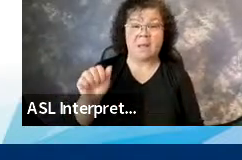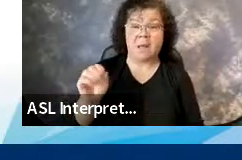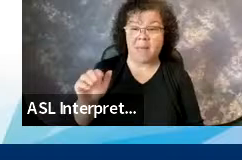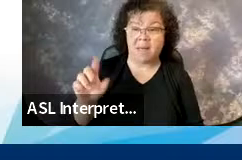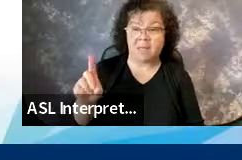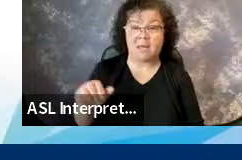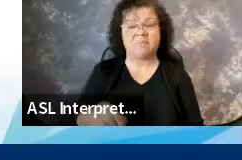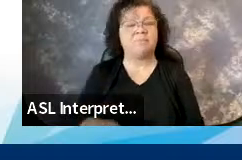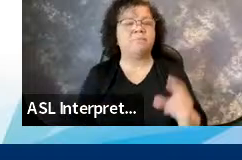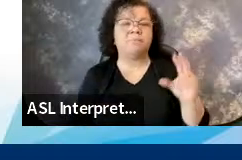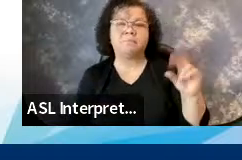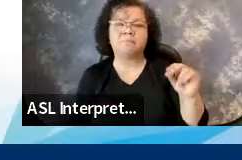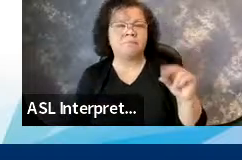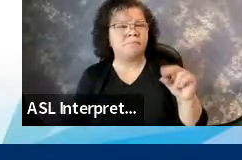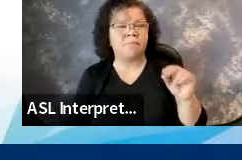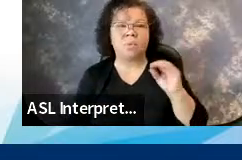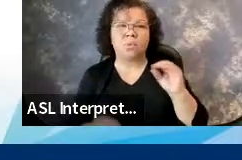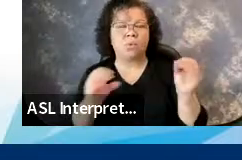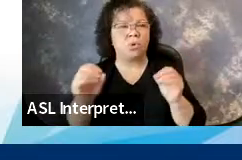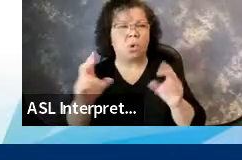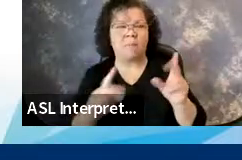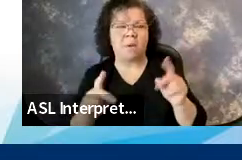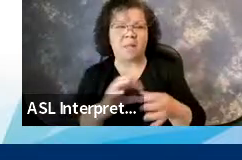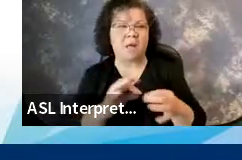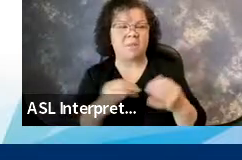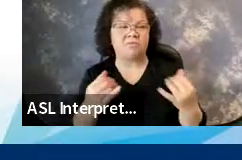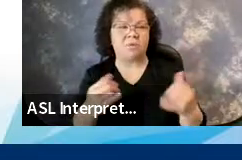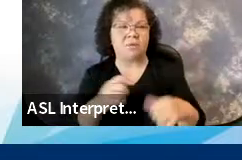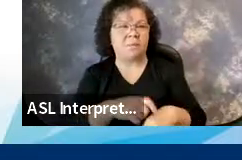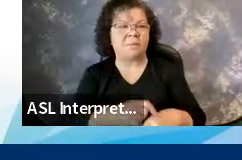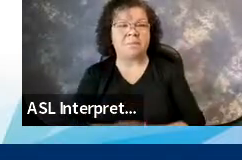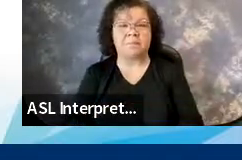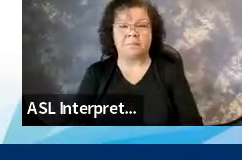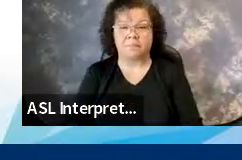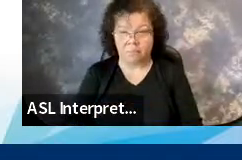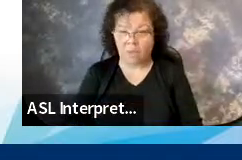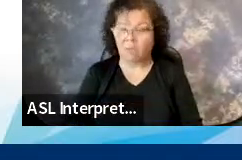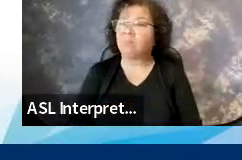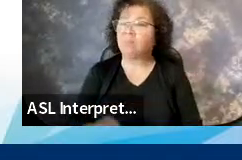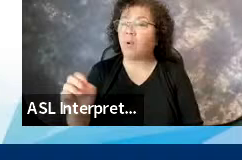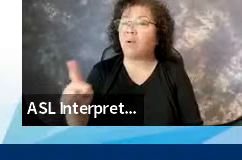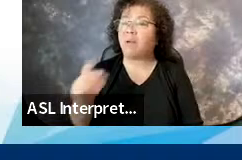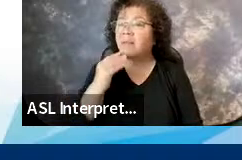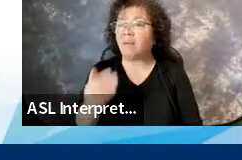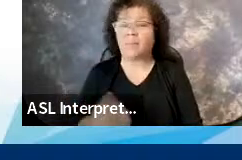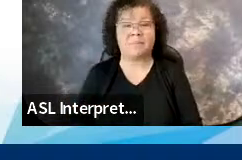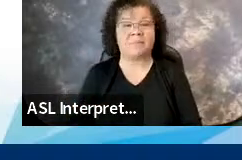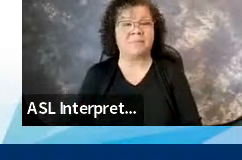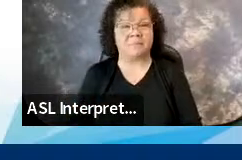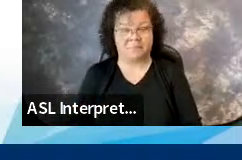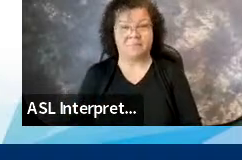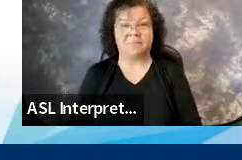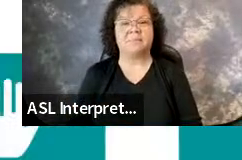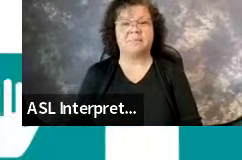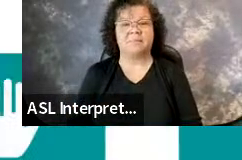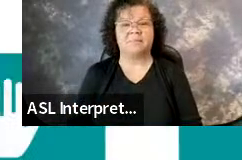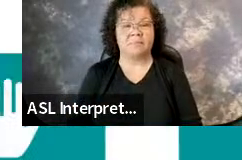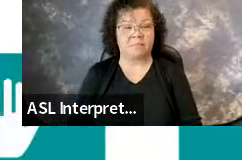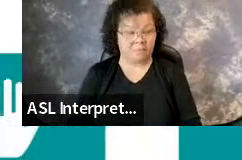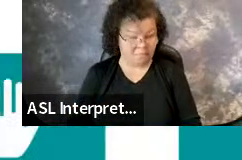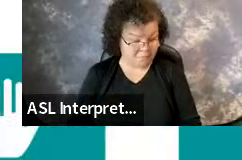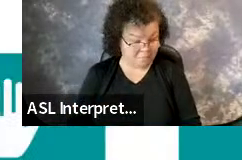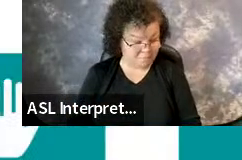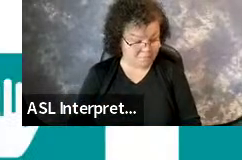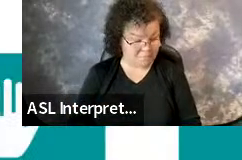There are no public comments at the time. Okay, great. Thank you, Amanda. All right, then we are